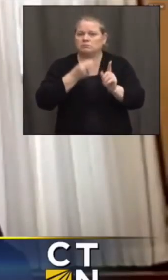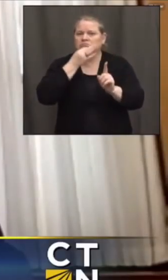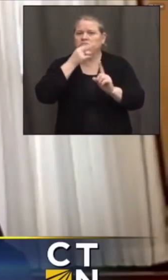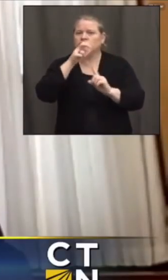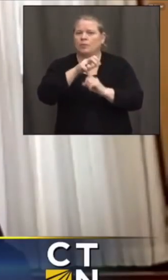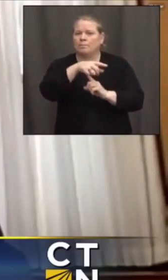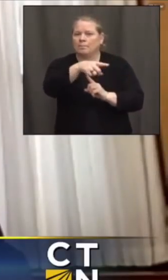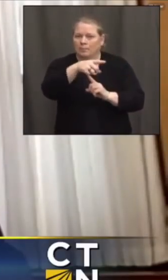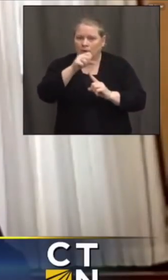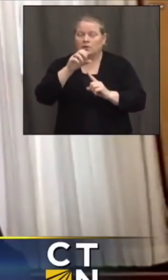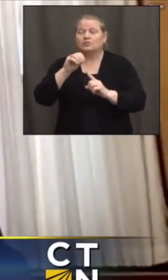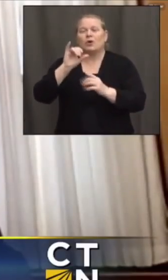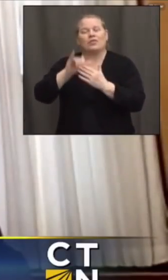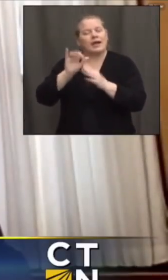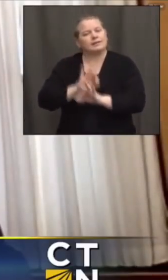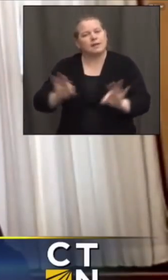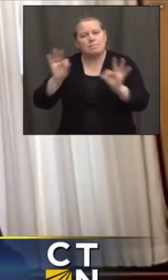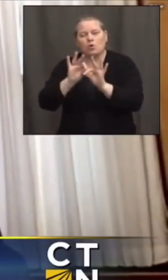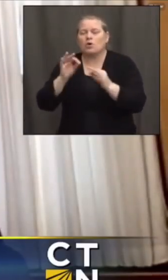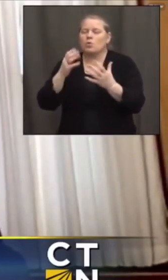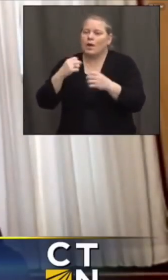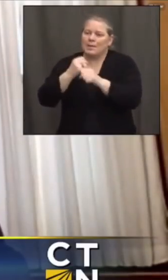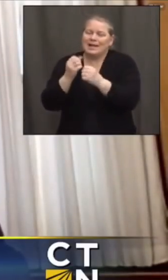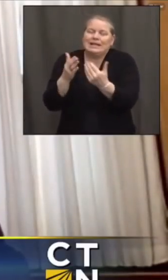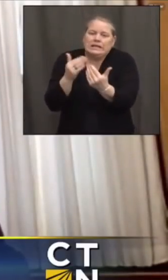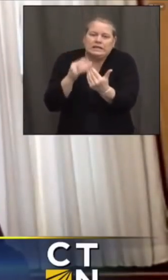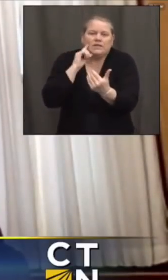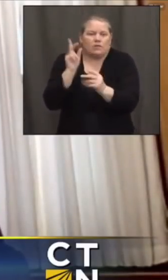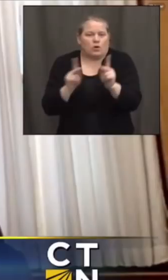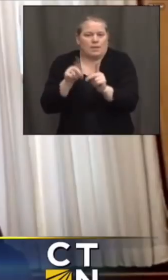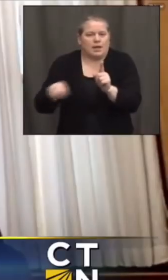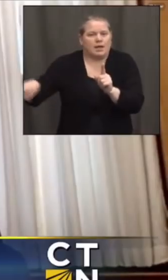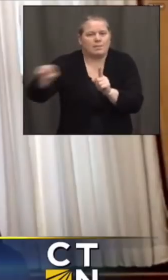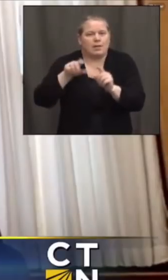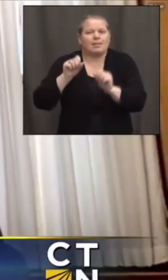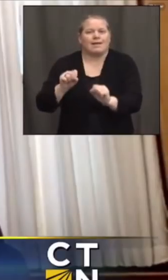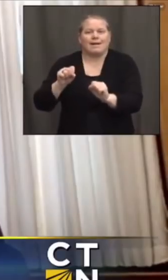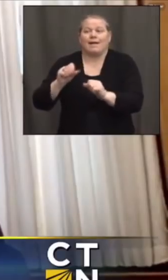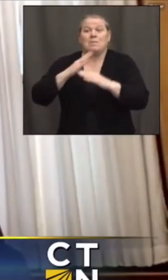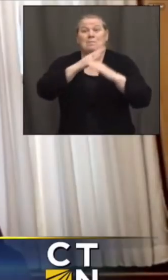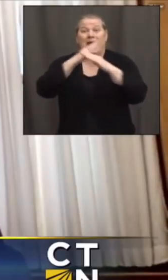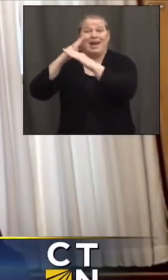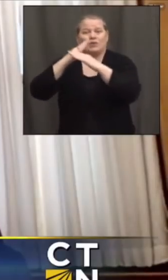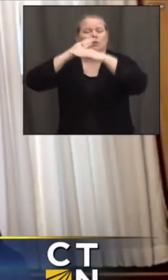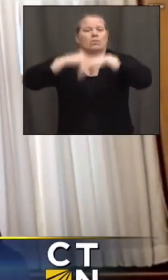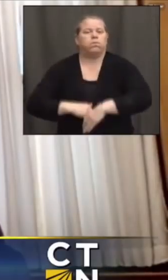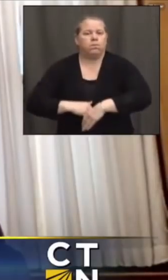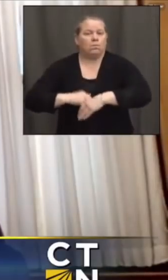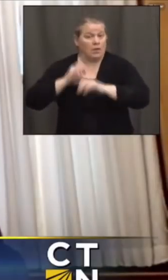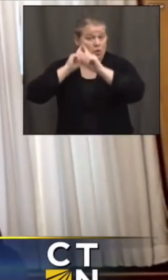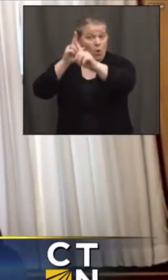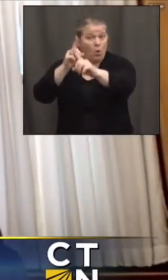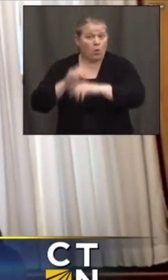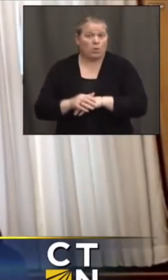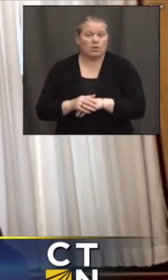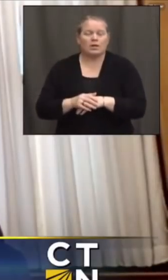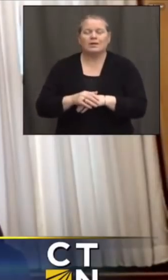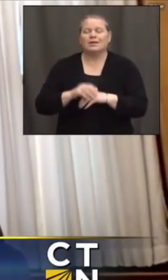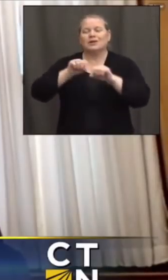what it's all about. So it's just making it as easy as possible for people to get access and removing barriers. The Social Vulnerability Index is